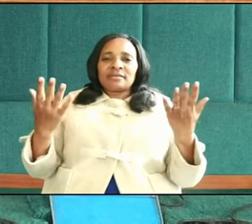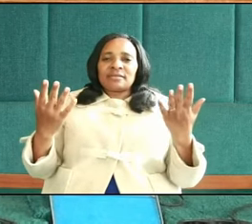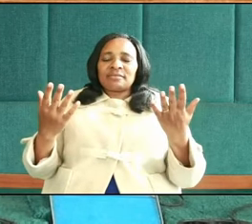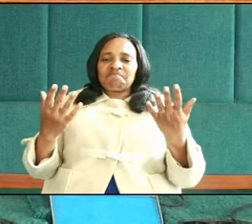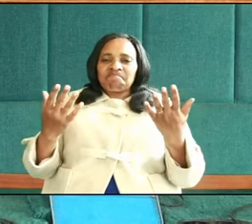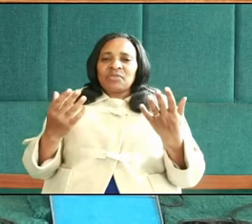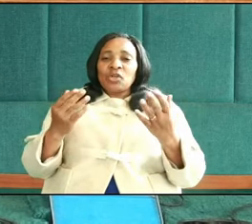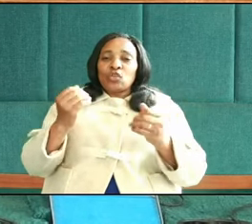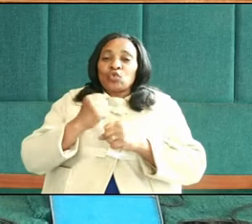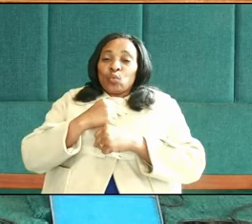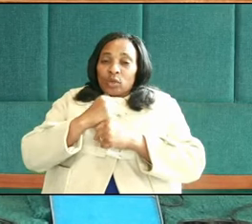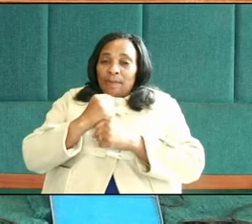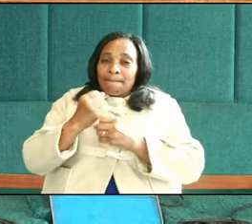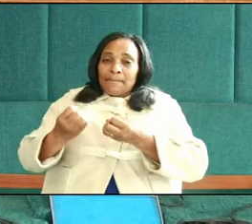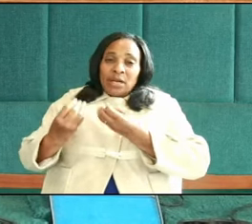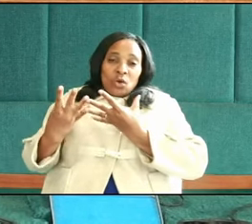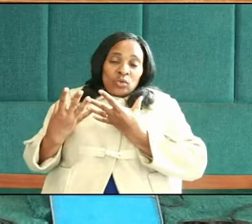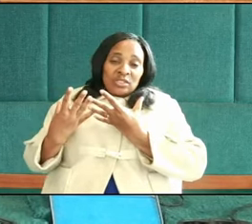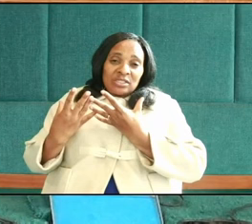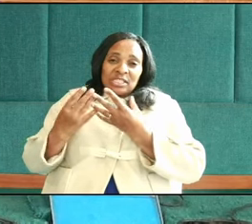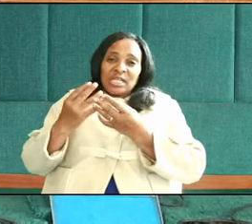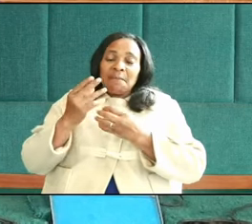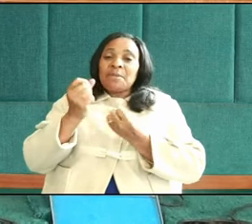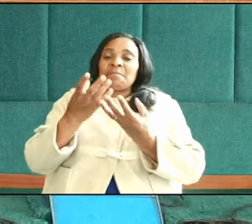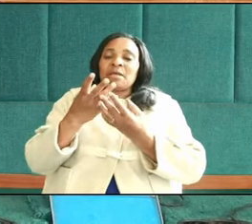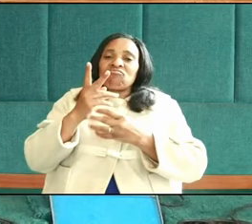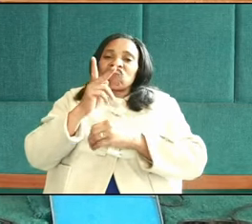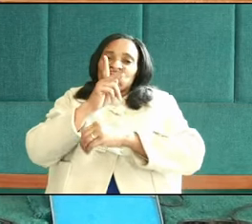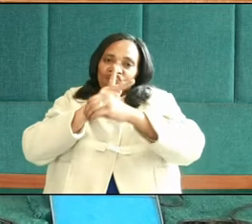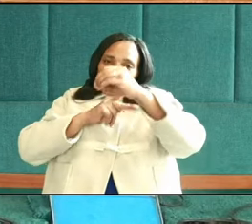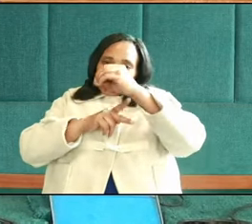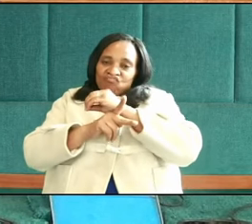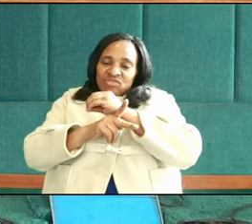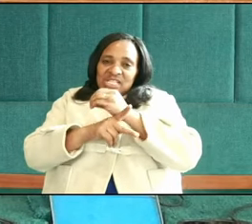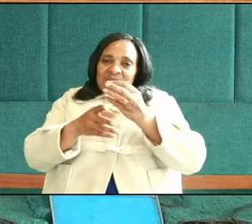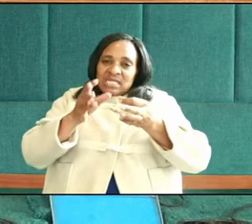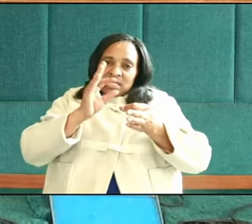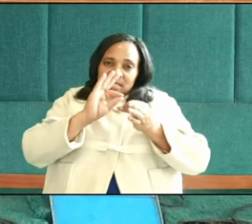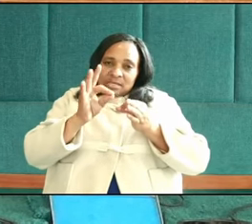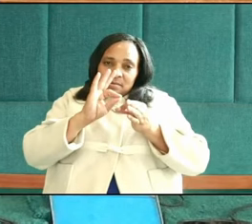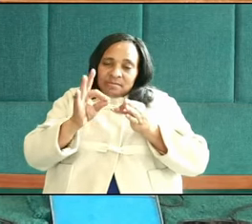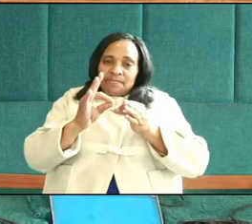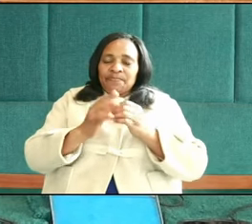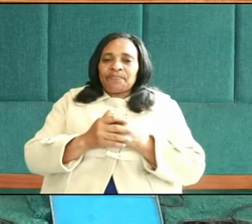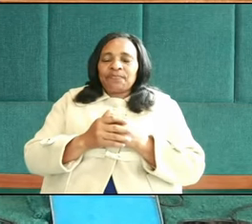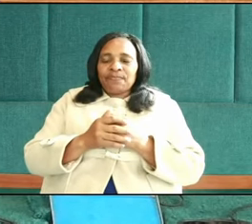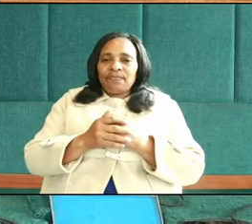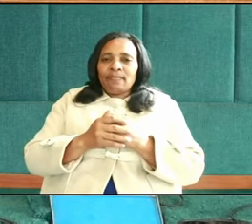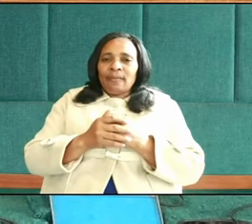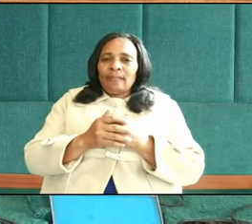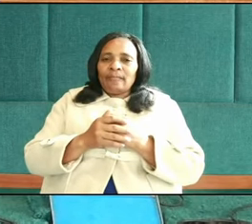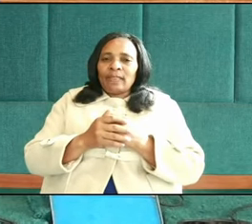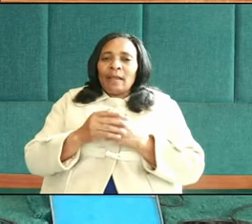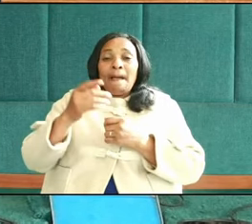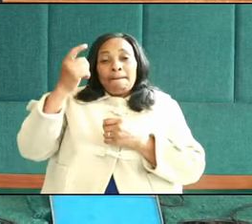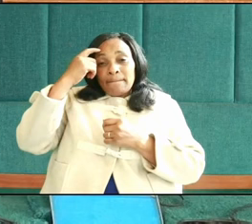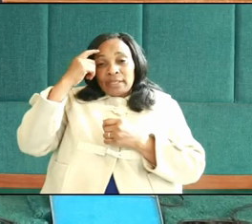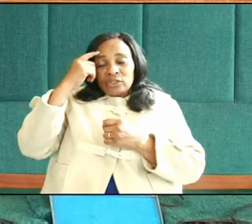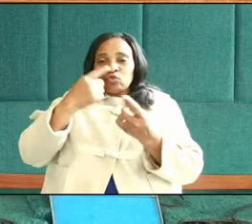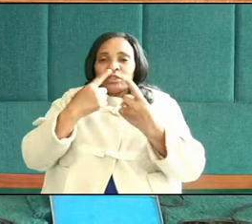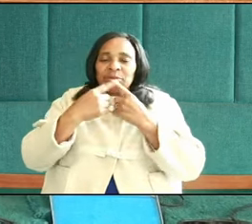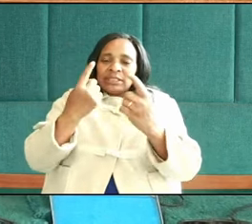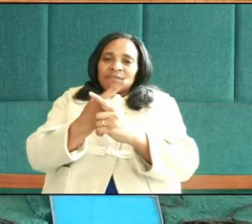perform miracles, the ability to prophesy, the ability to interpret, the ability to speak